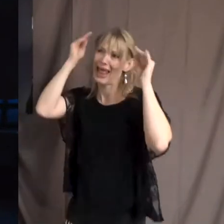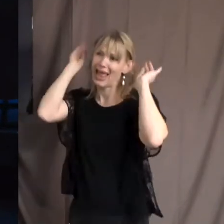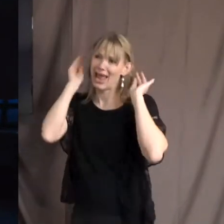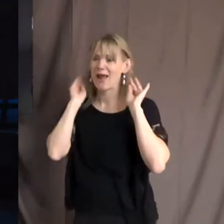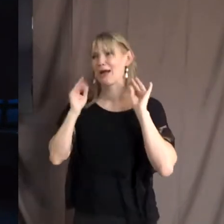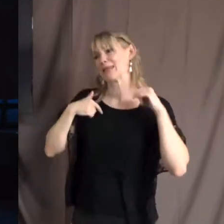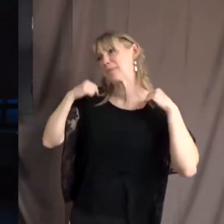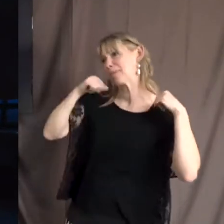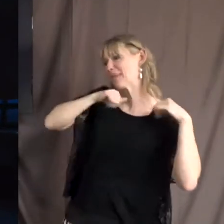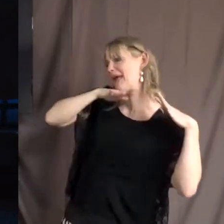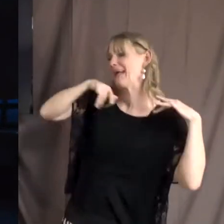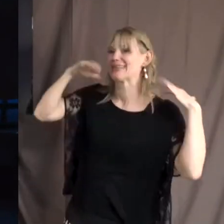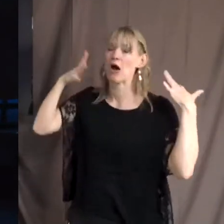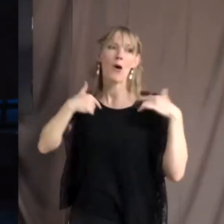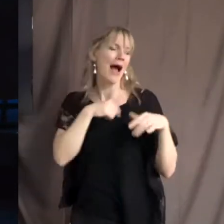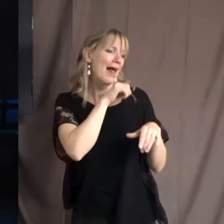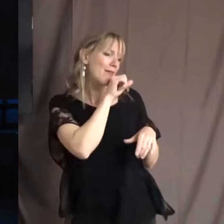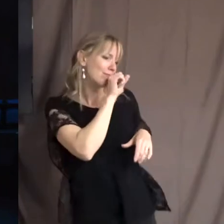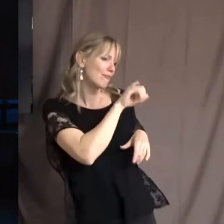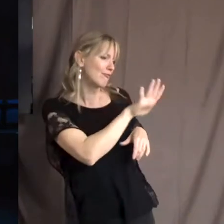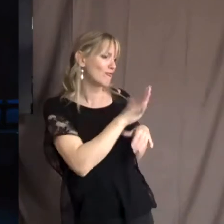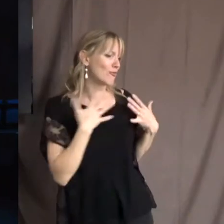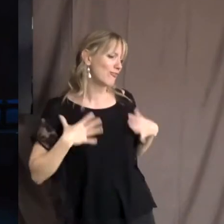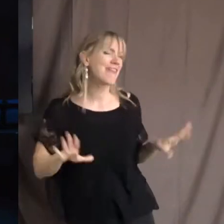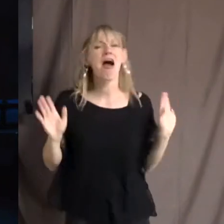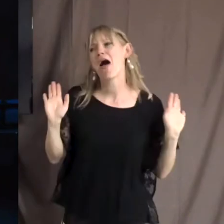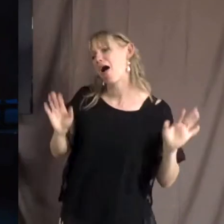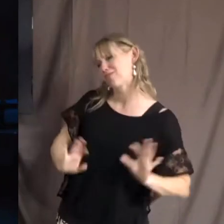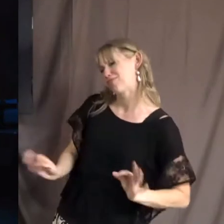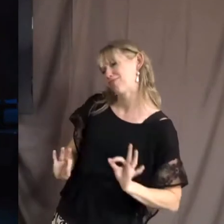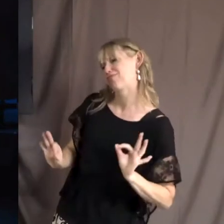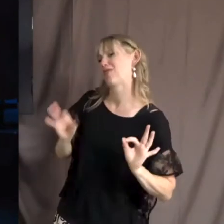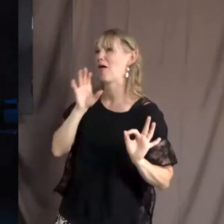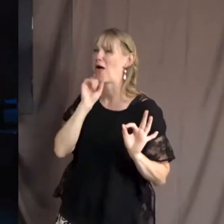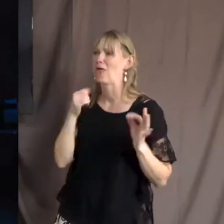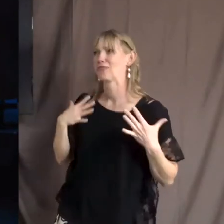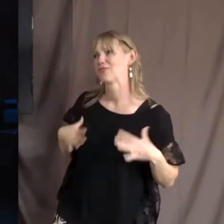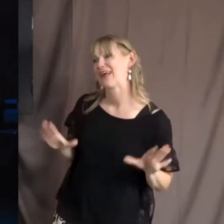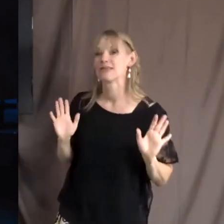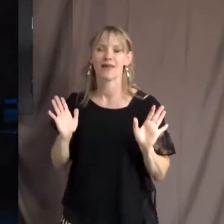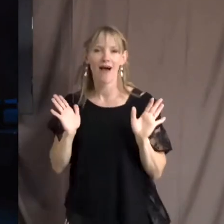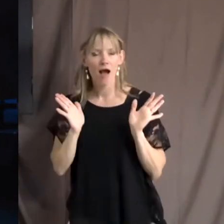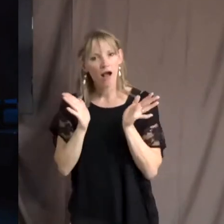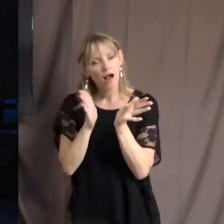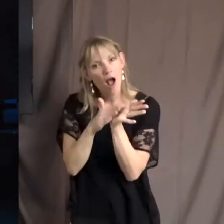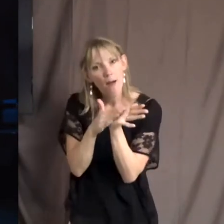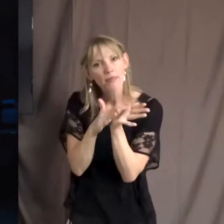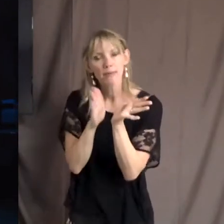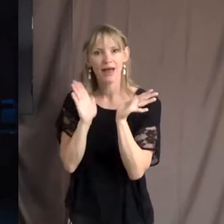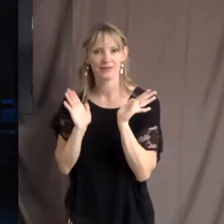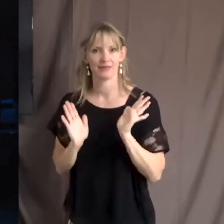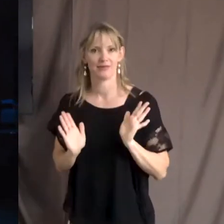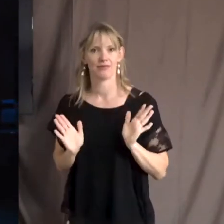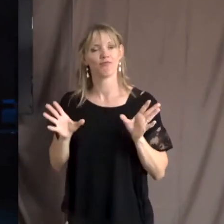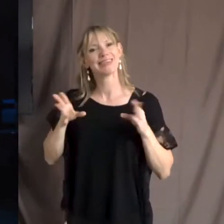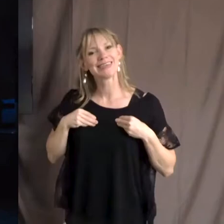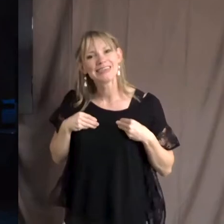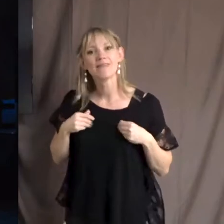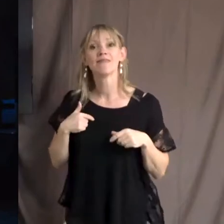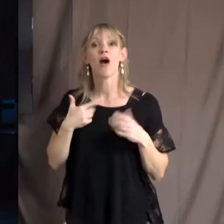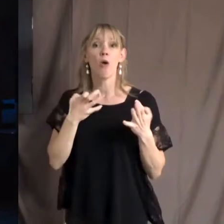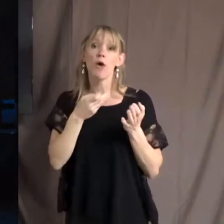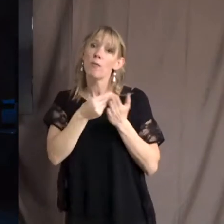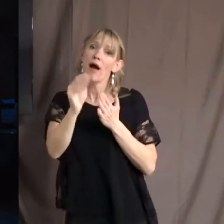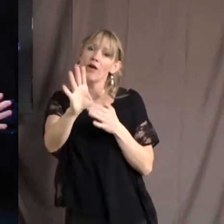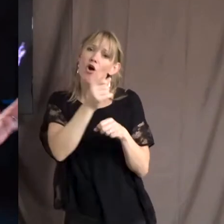And I love that dress. Oh, this old thing, it's no big deal, Just compliments. Receivership is people say, "I'd like to buy your coffee